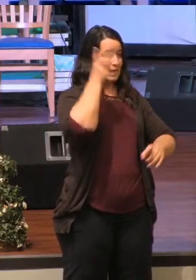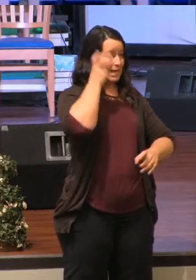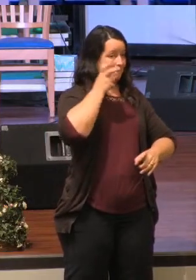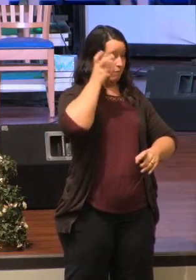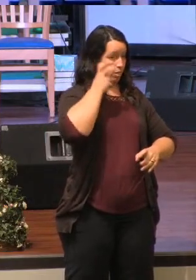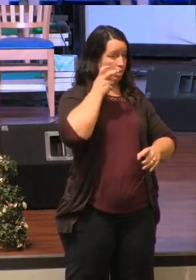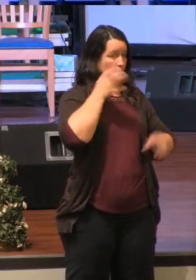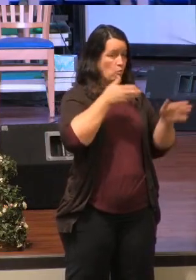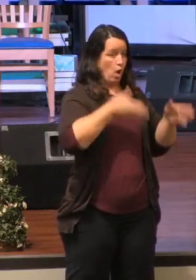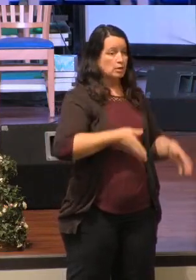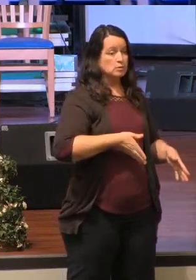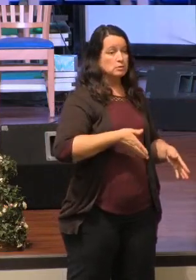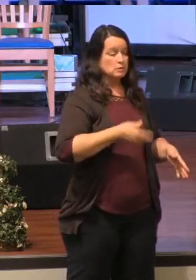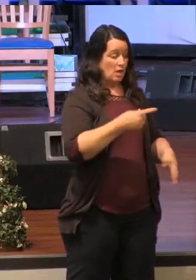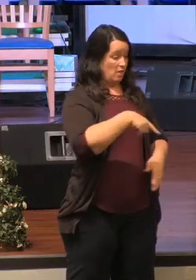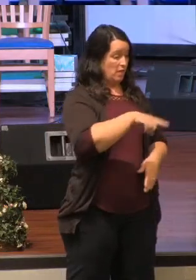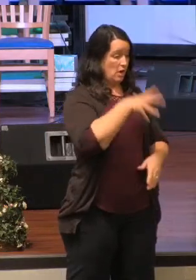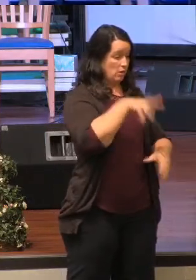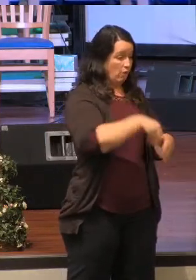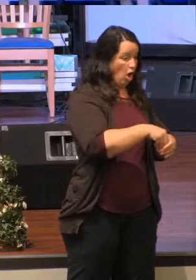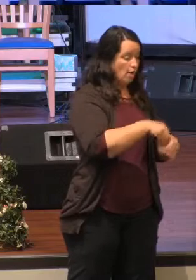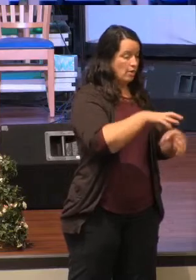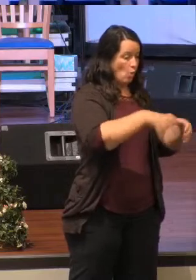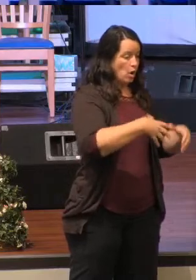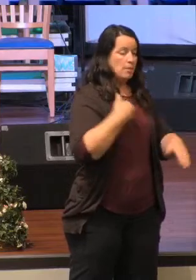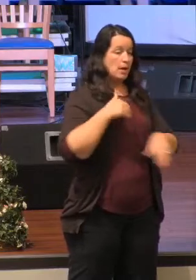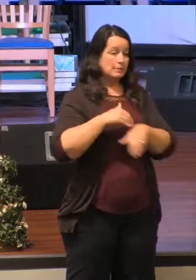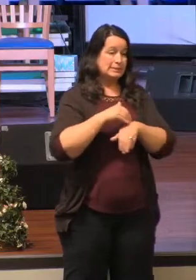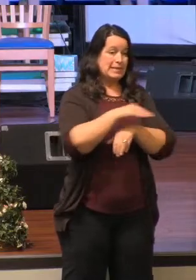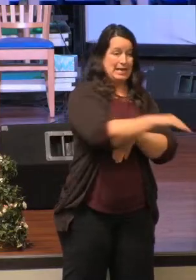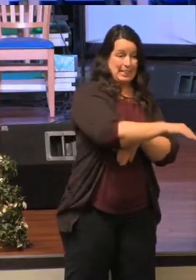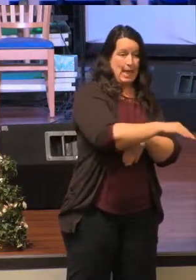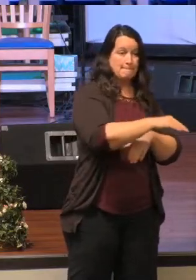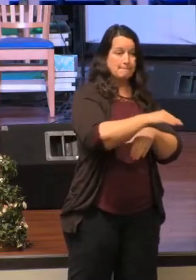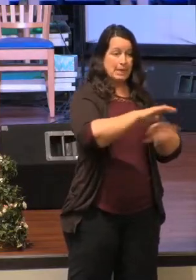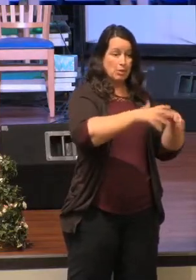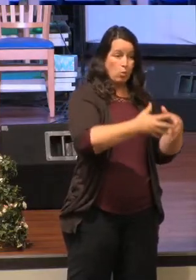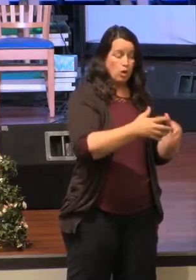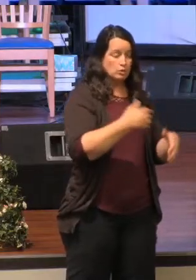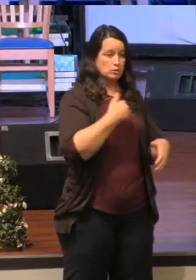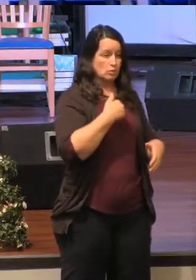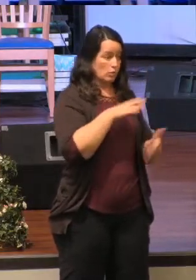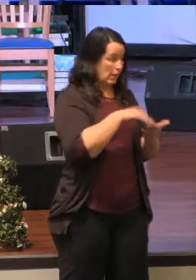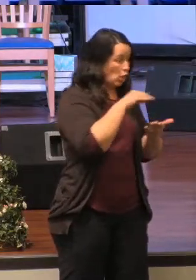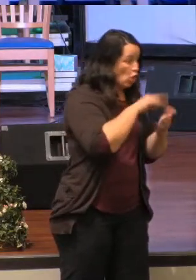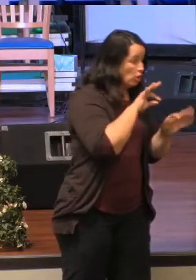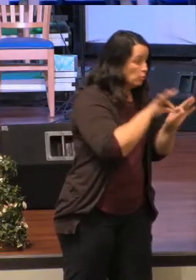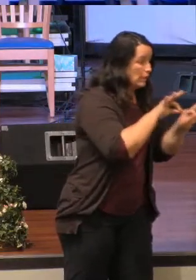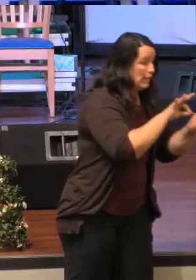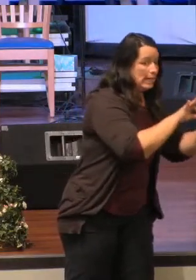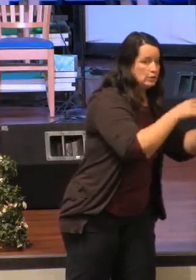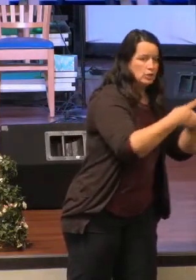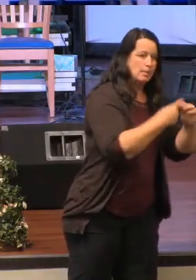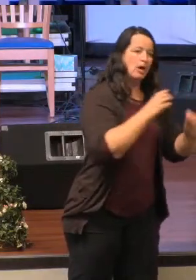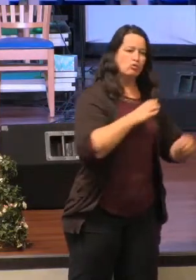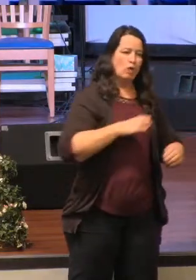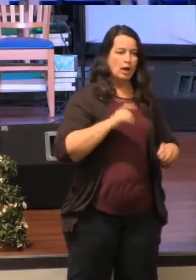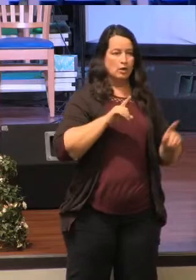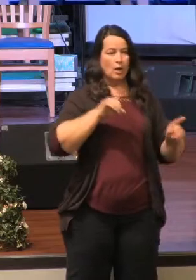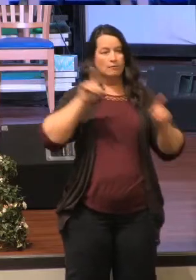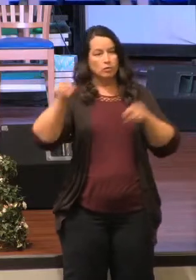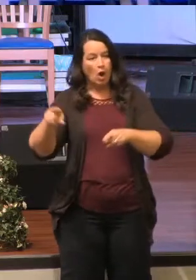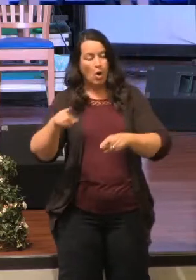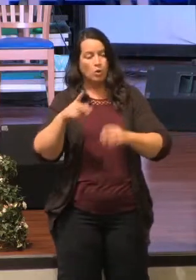world. And he said, but Lord, I'm sending him into the world because we have to preach Christ. You have to go to Malaysia. You have to go